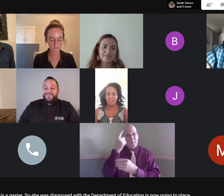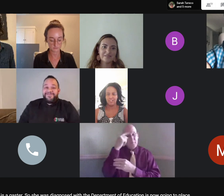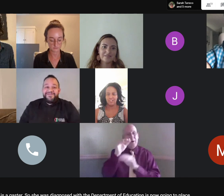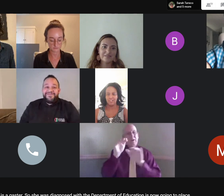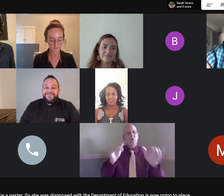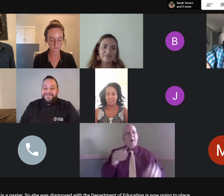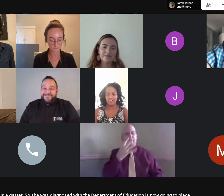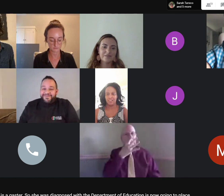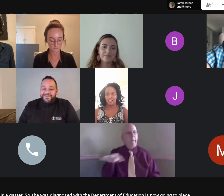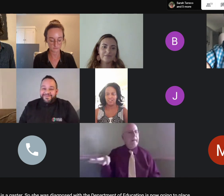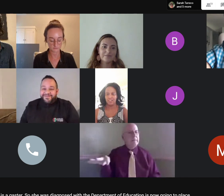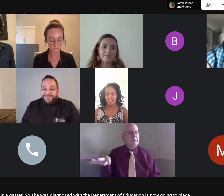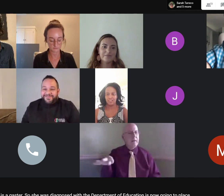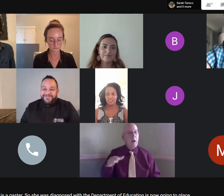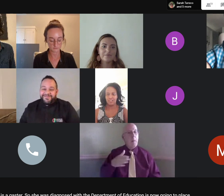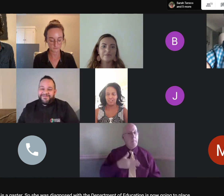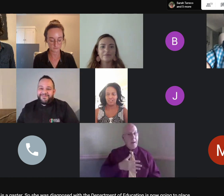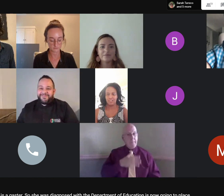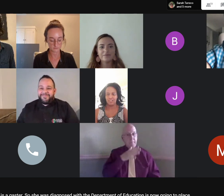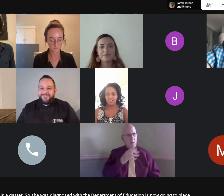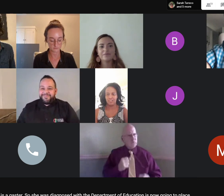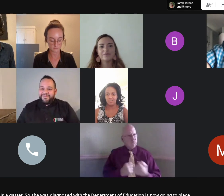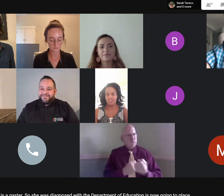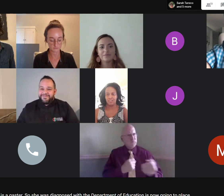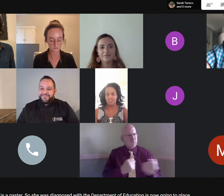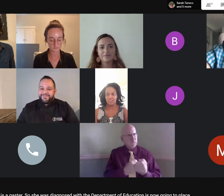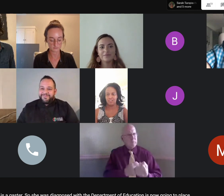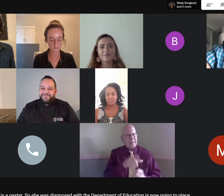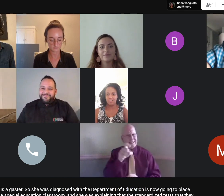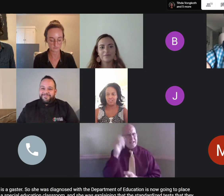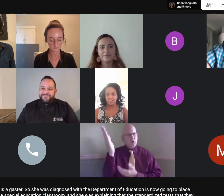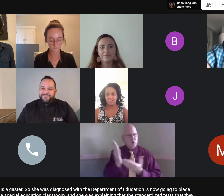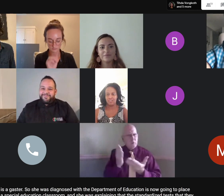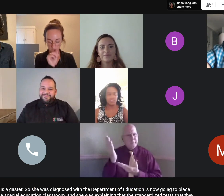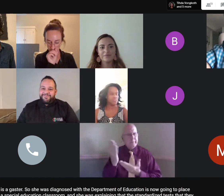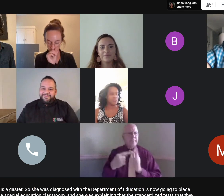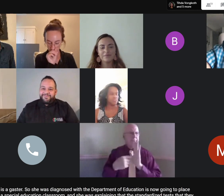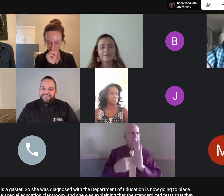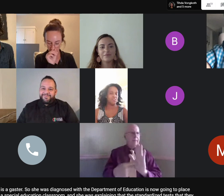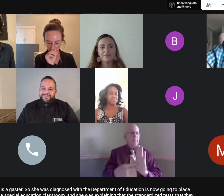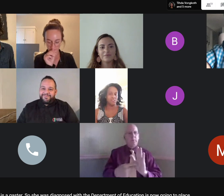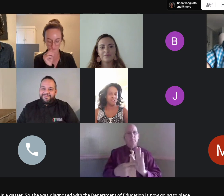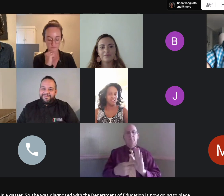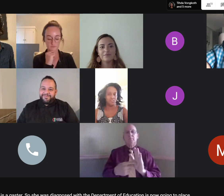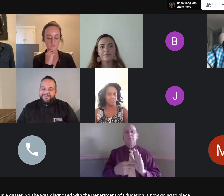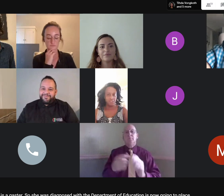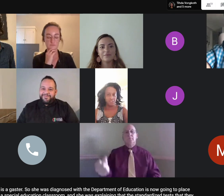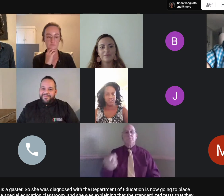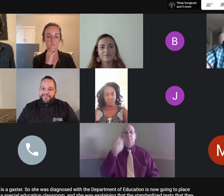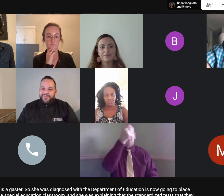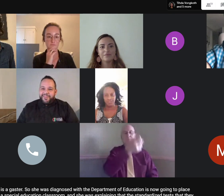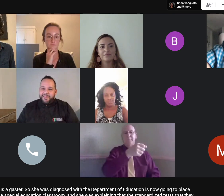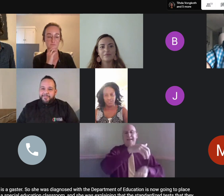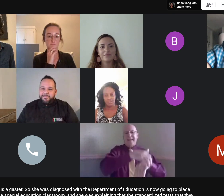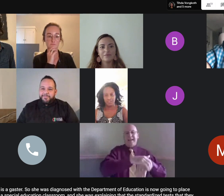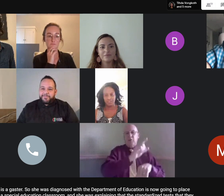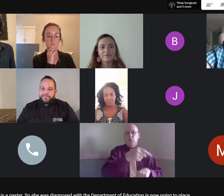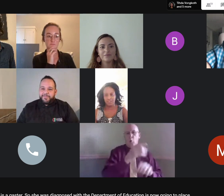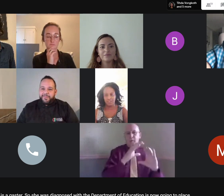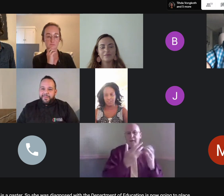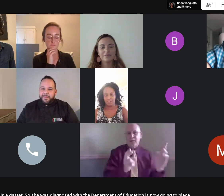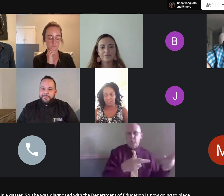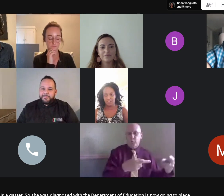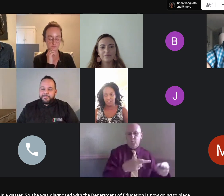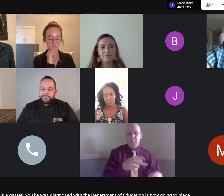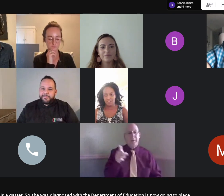because my mom wanted to advocate for services for me, like being placed into an English-only classroom because the Board of Education